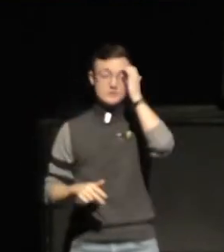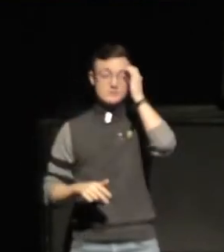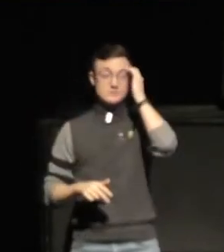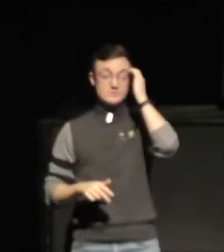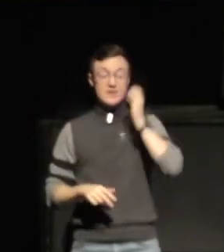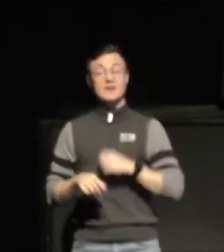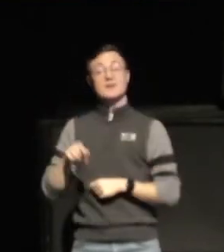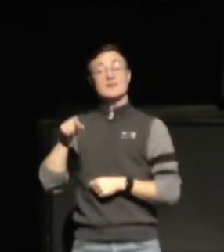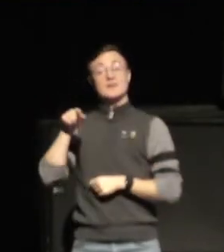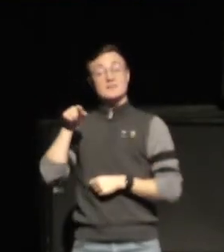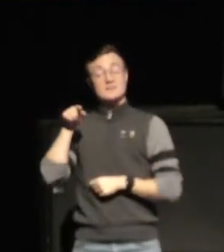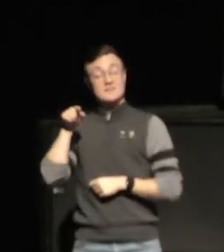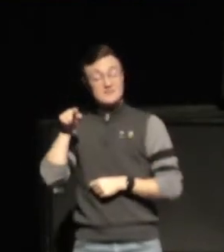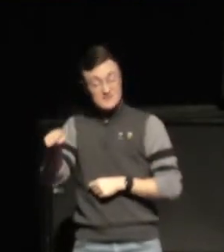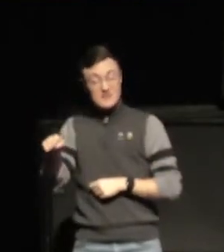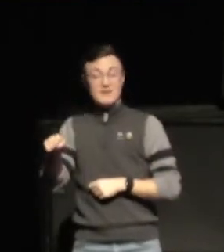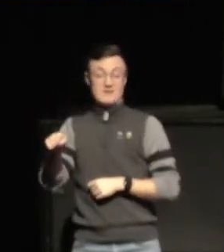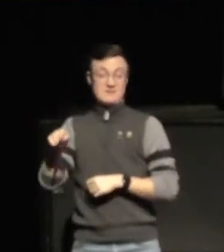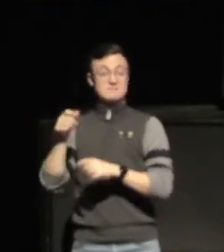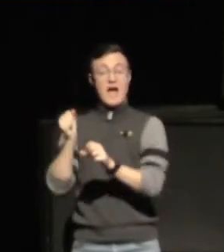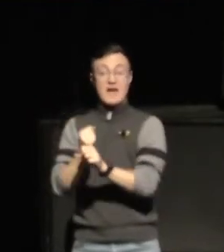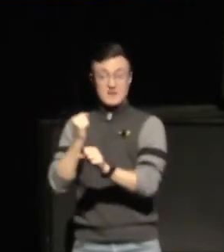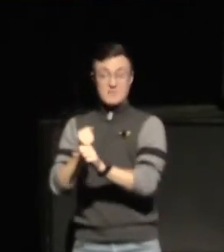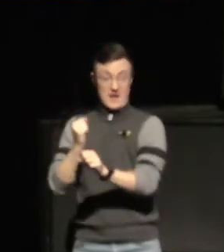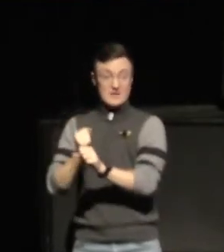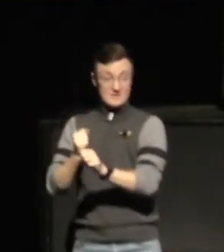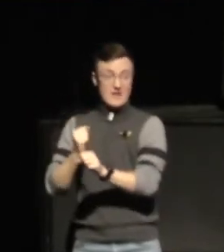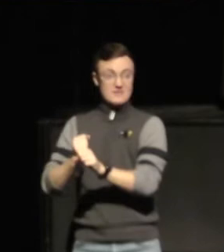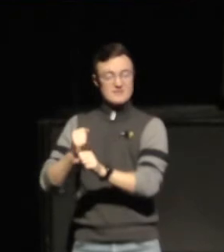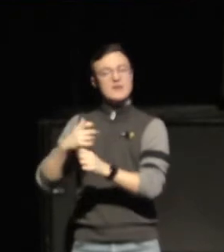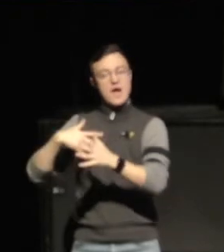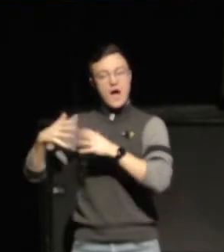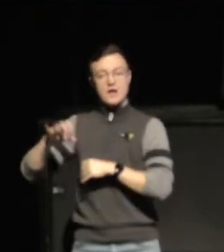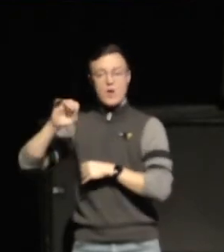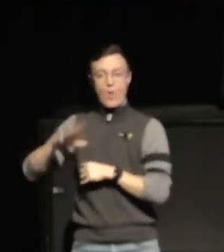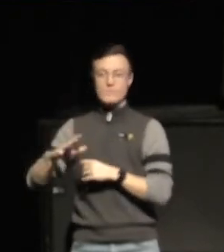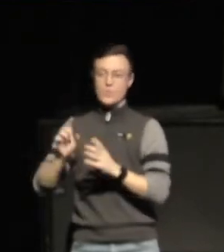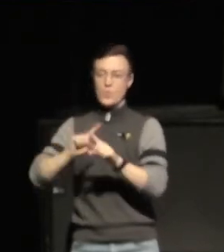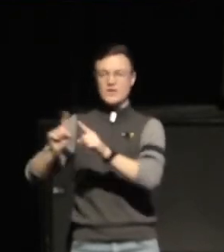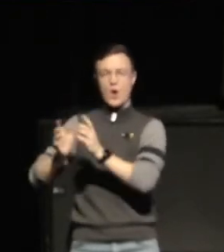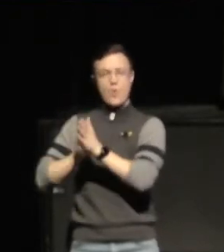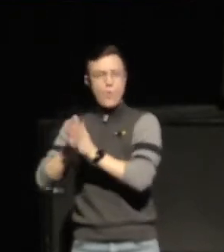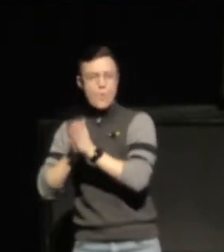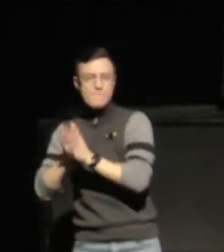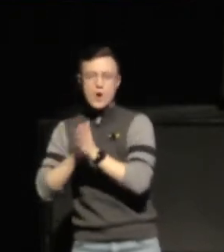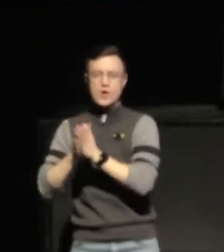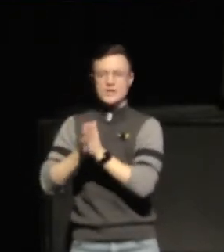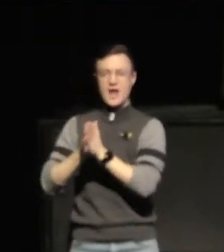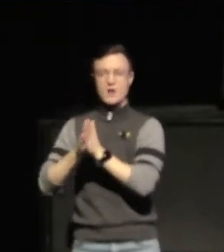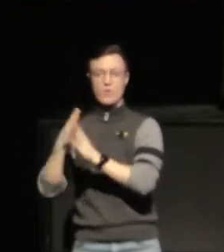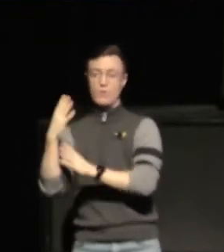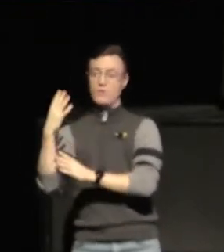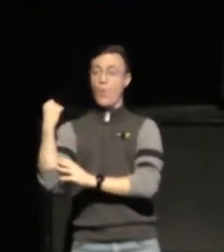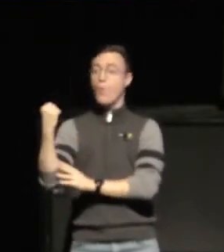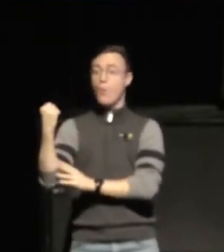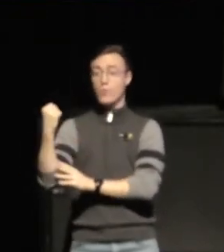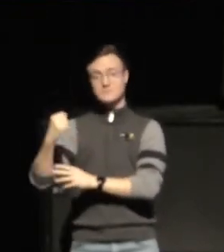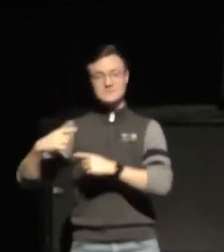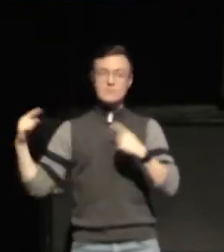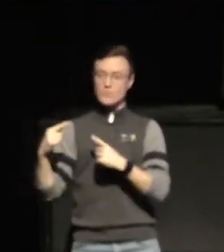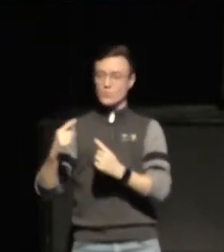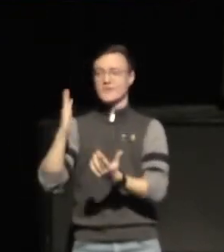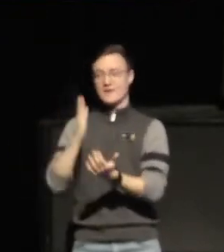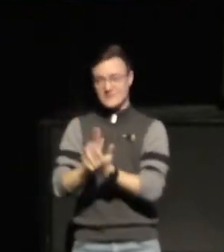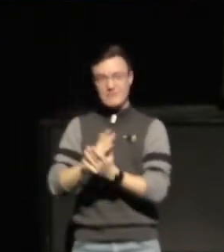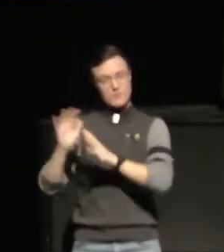a preoccupation with challenges and threats to the right to food that drove the adoption of that normative